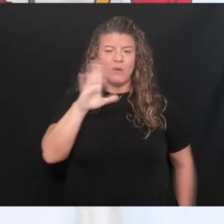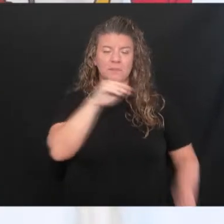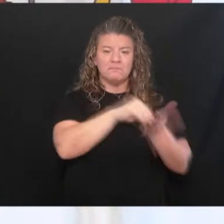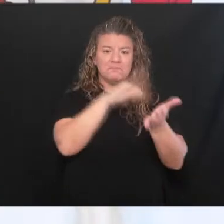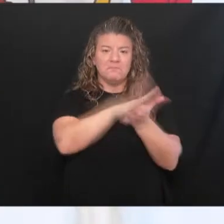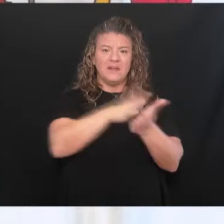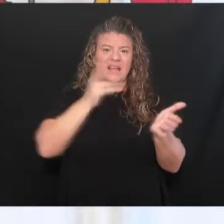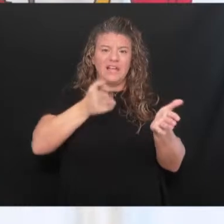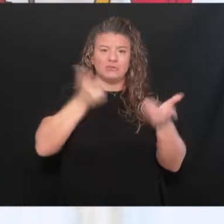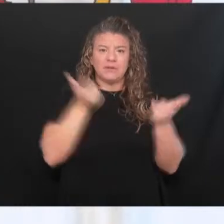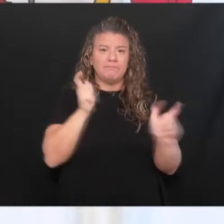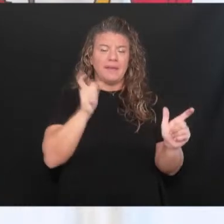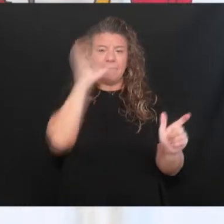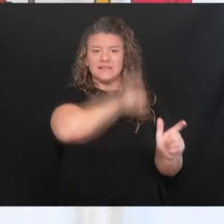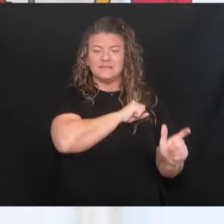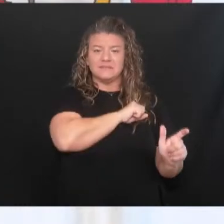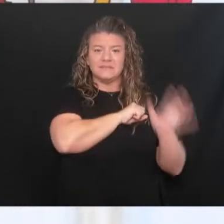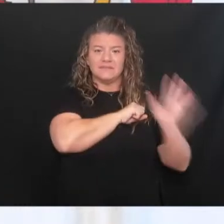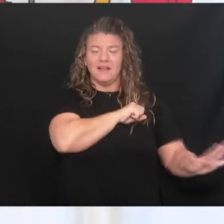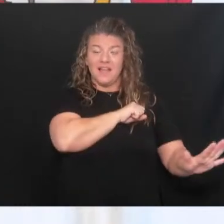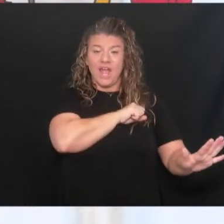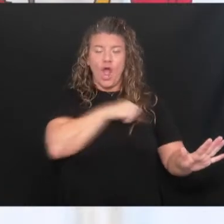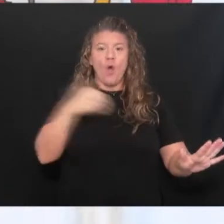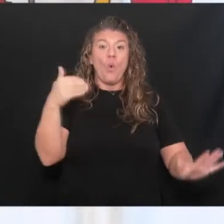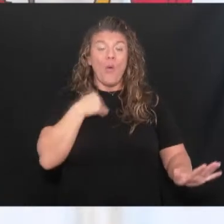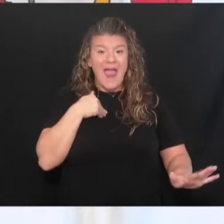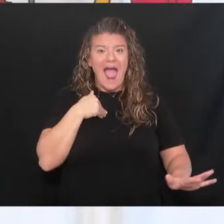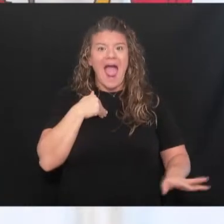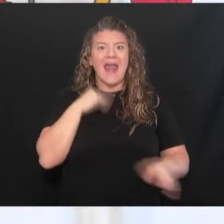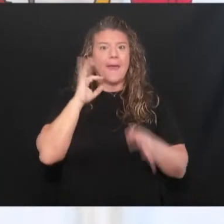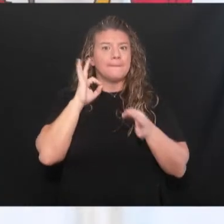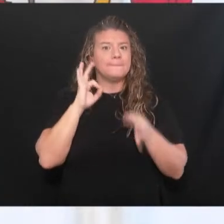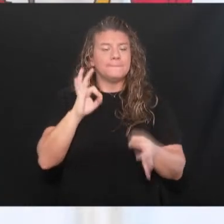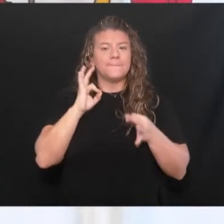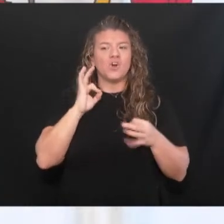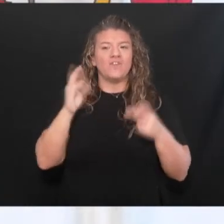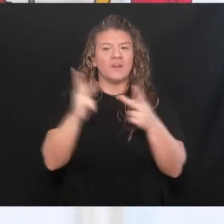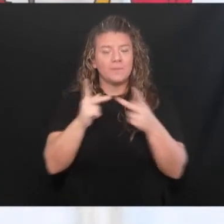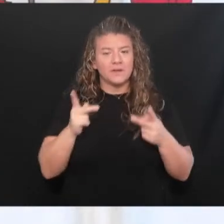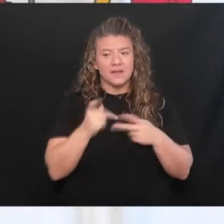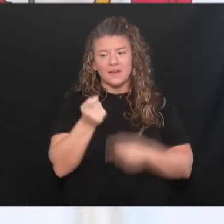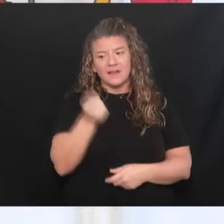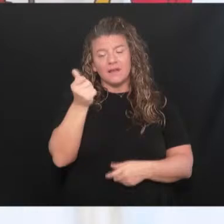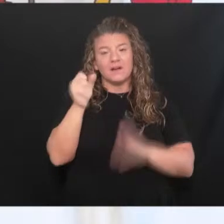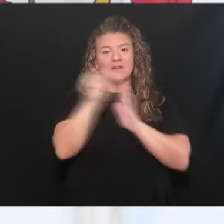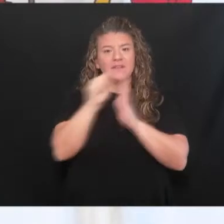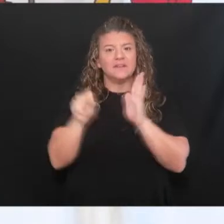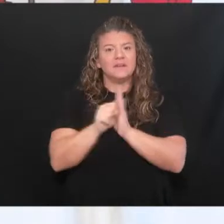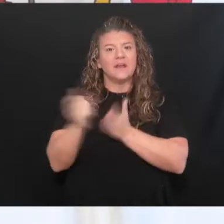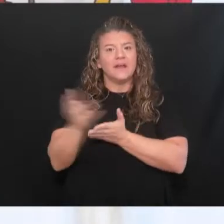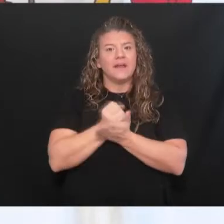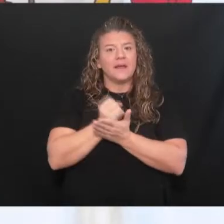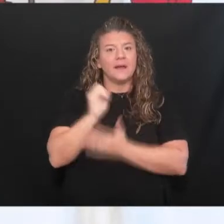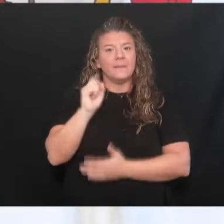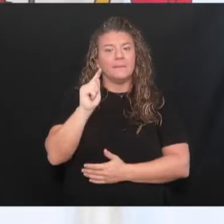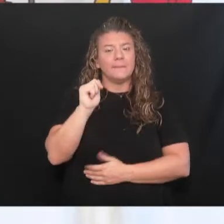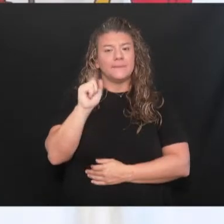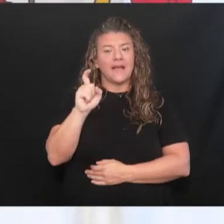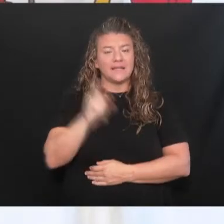this: we were poised in a position to be able to get rid of our state income tax or be on a glide